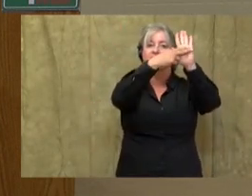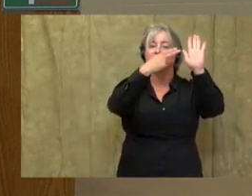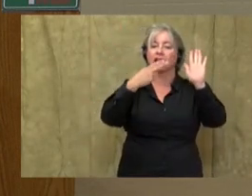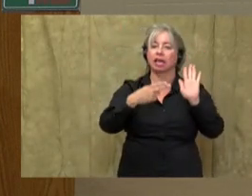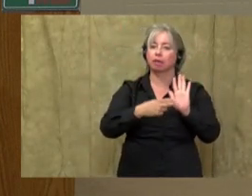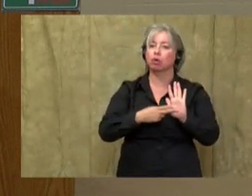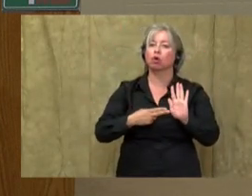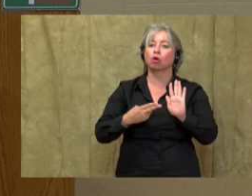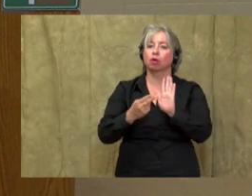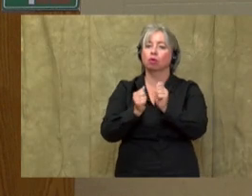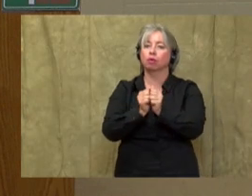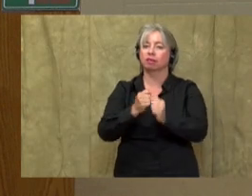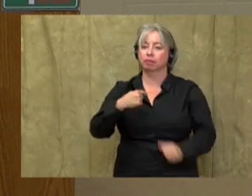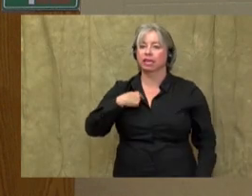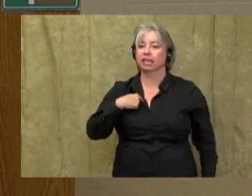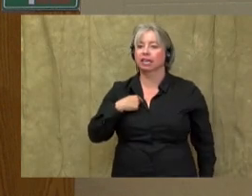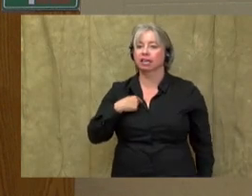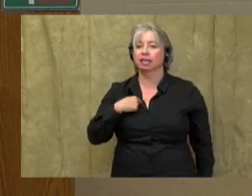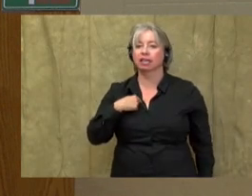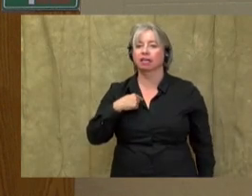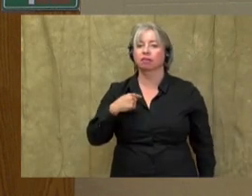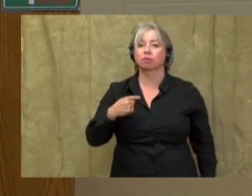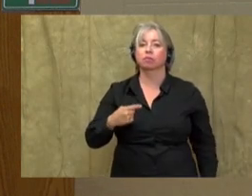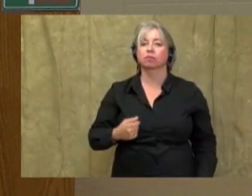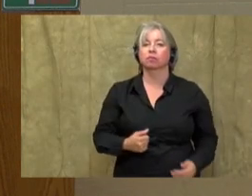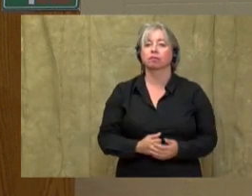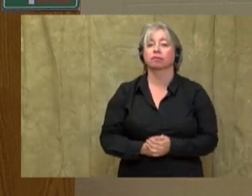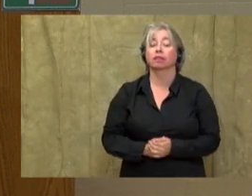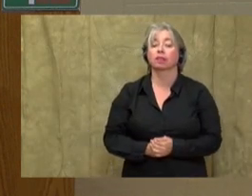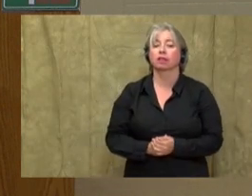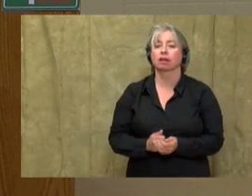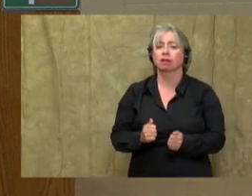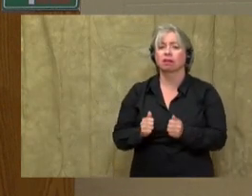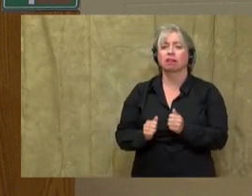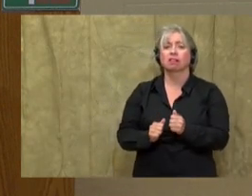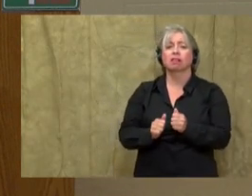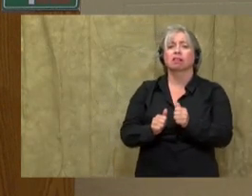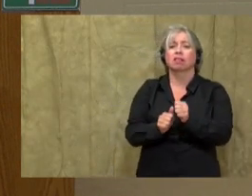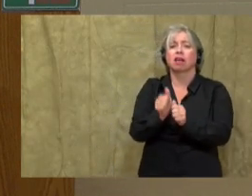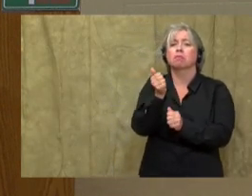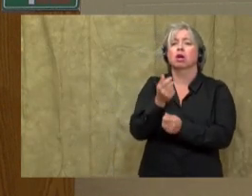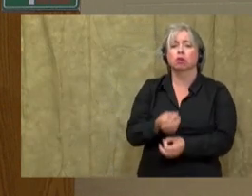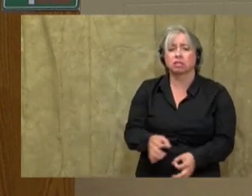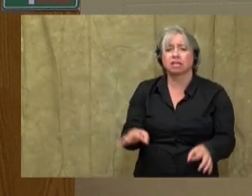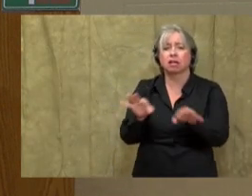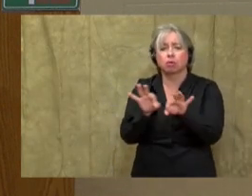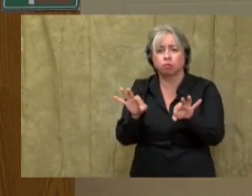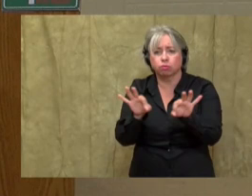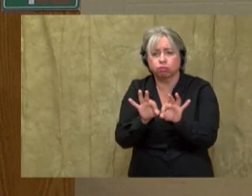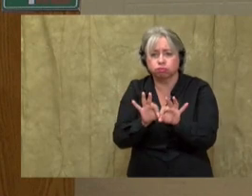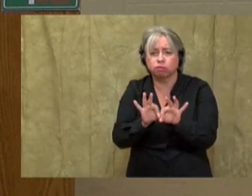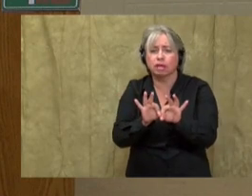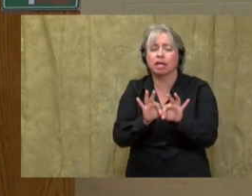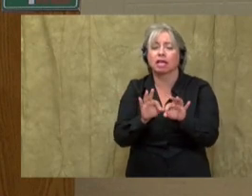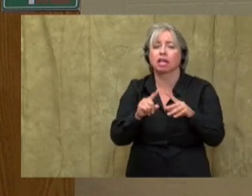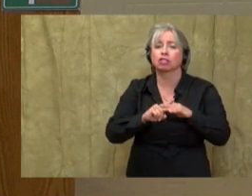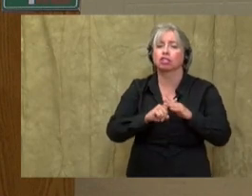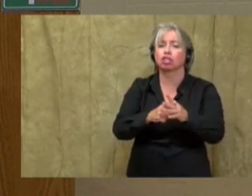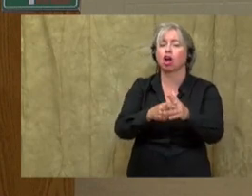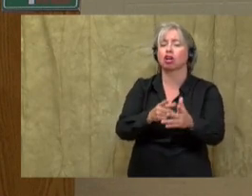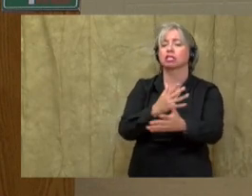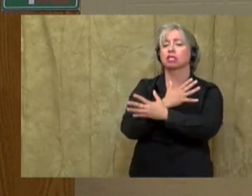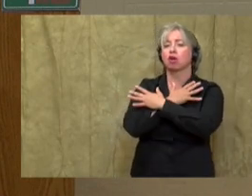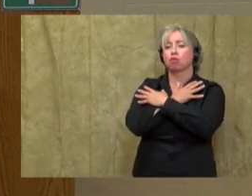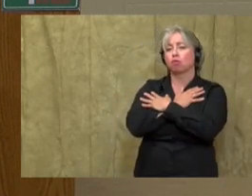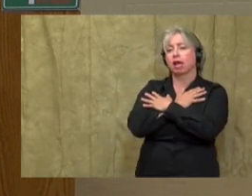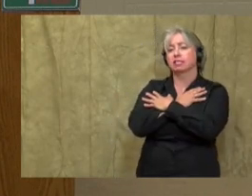here. All right, the most important thing known about a wave is that the matter in the first place has a resting point. So before